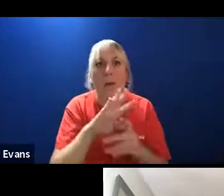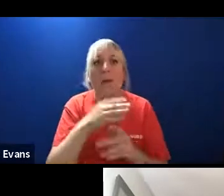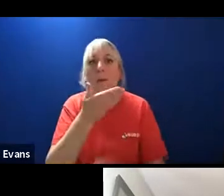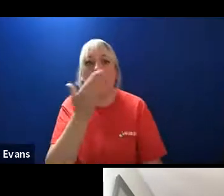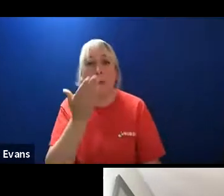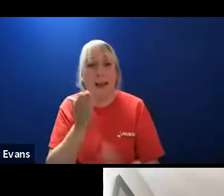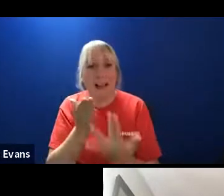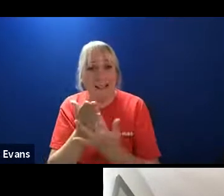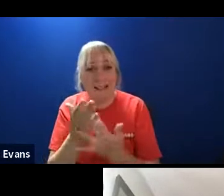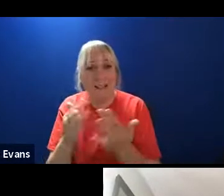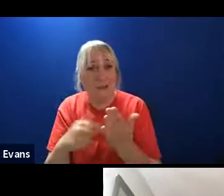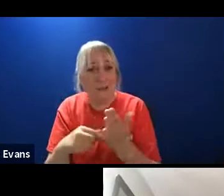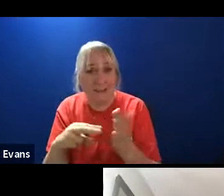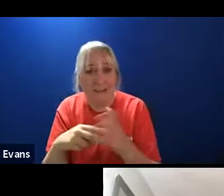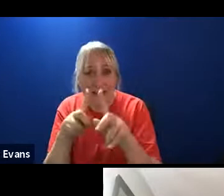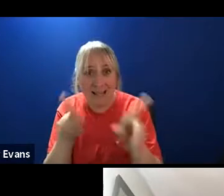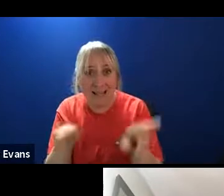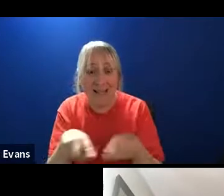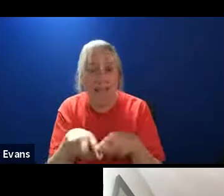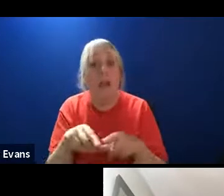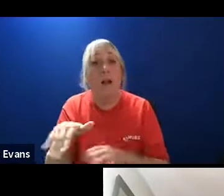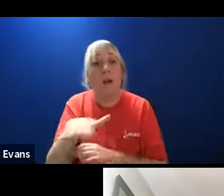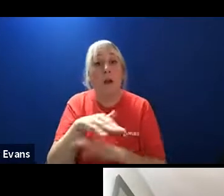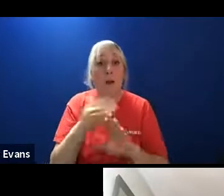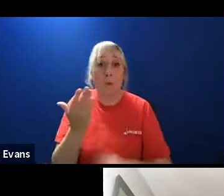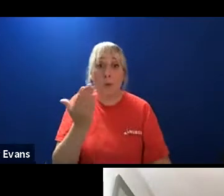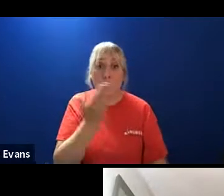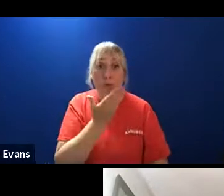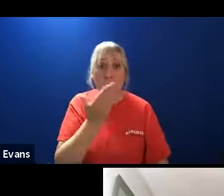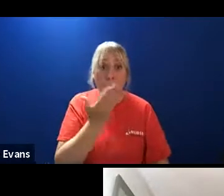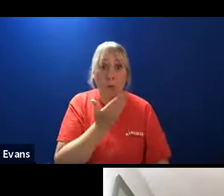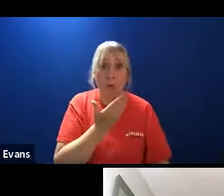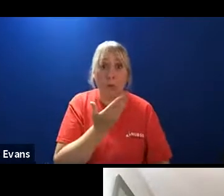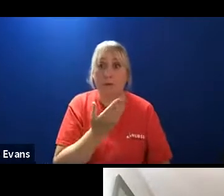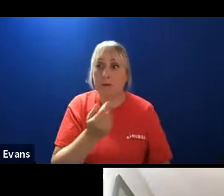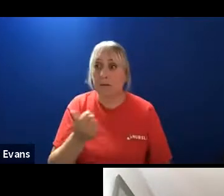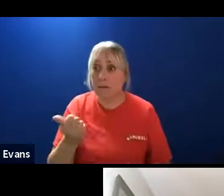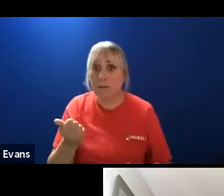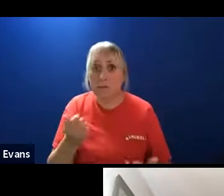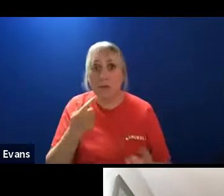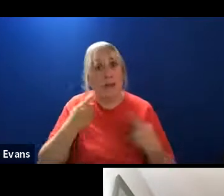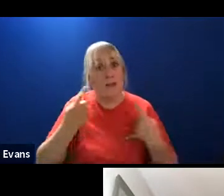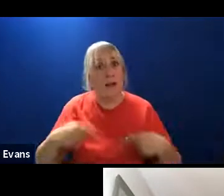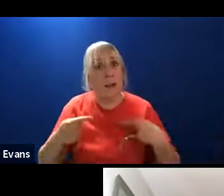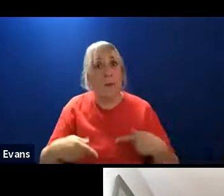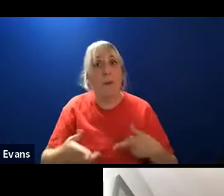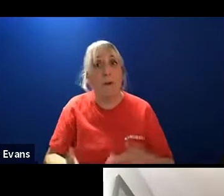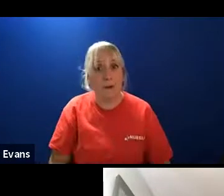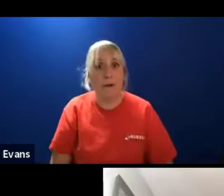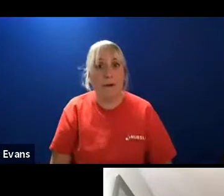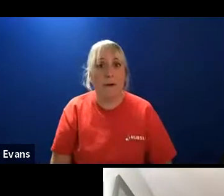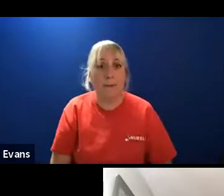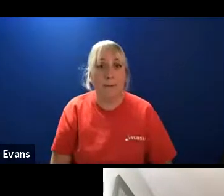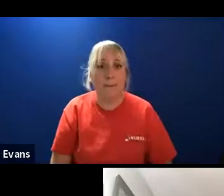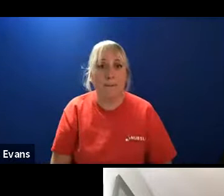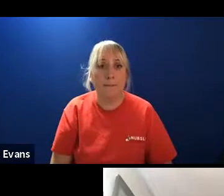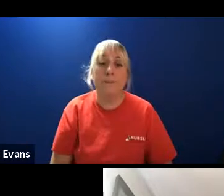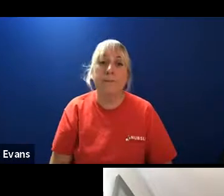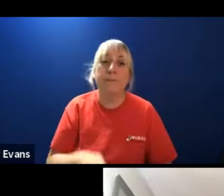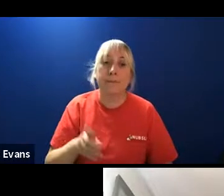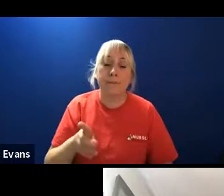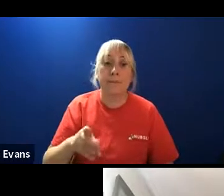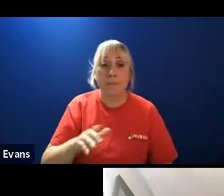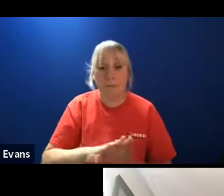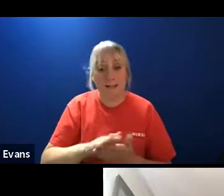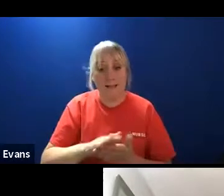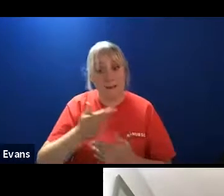made, the local schools or the schools nearest to them was made available. So I know that there has been a